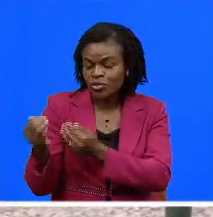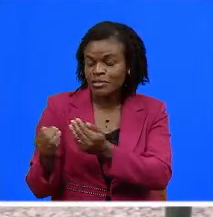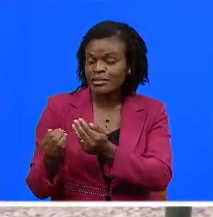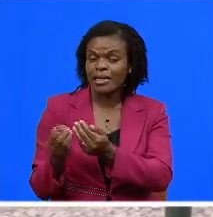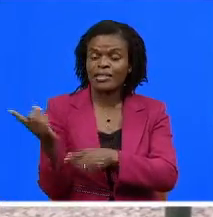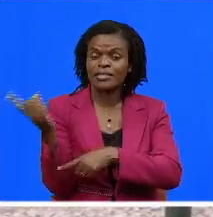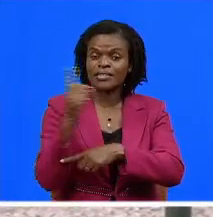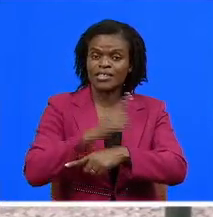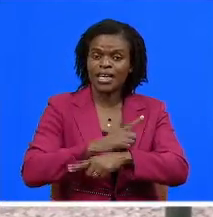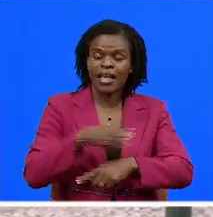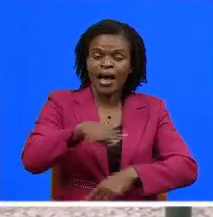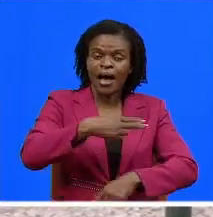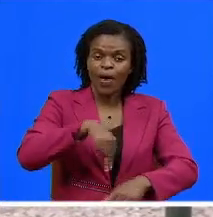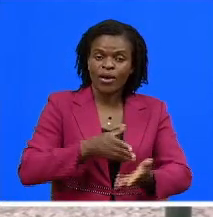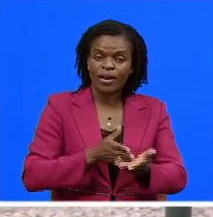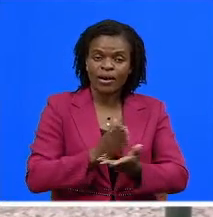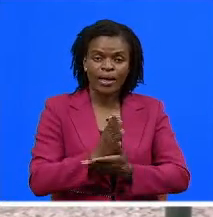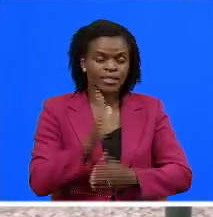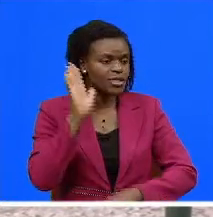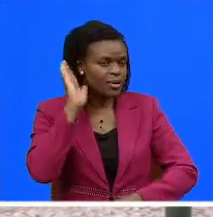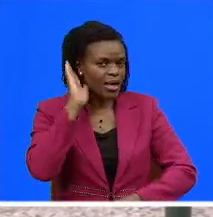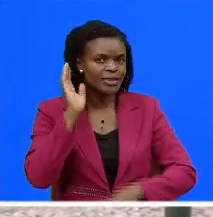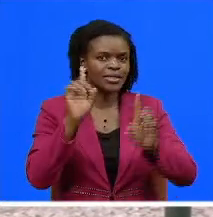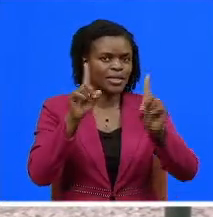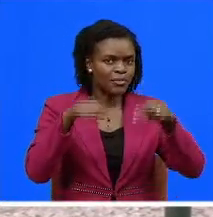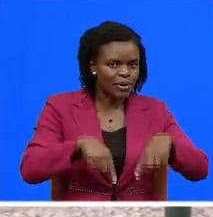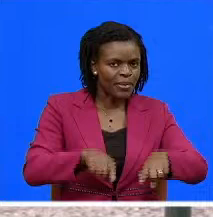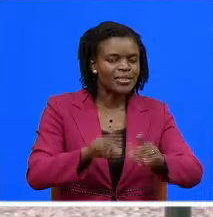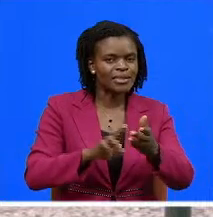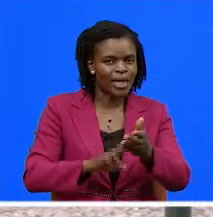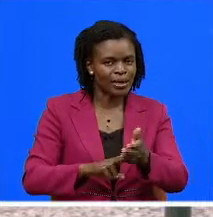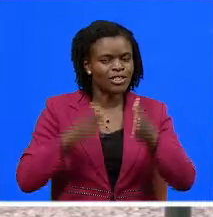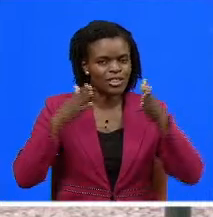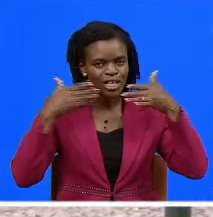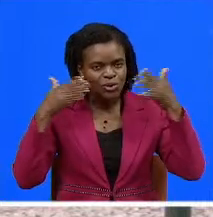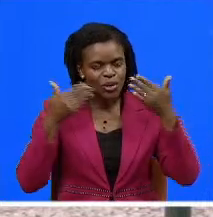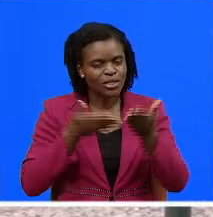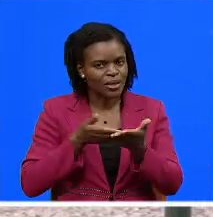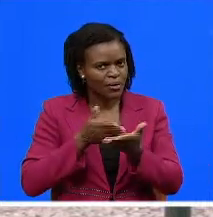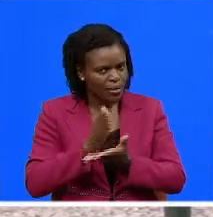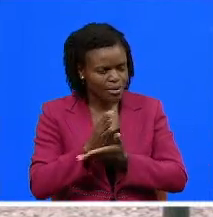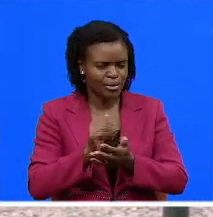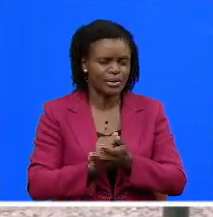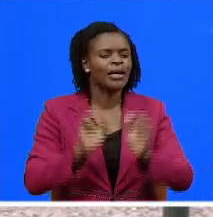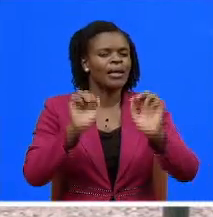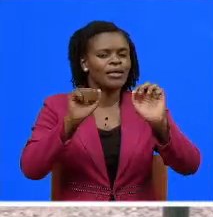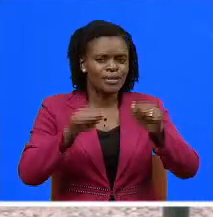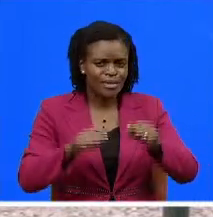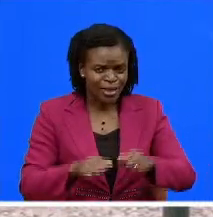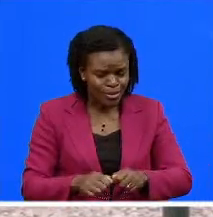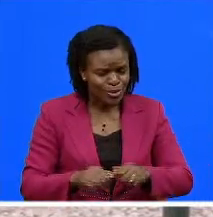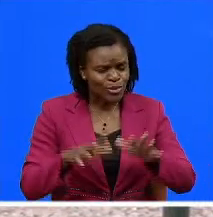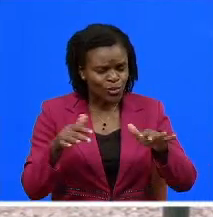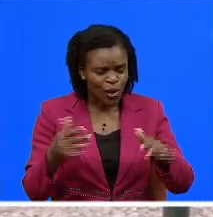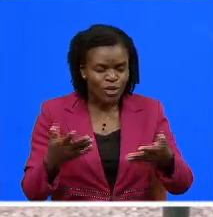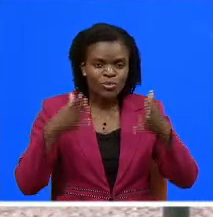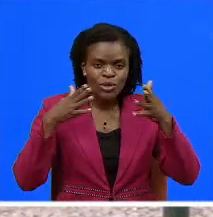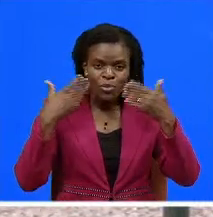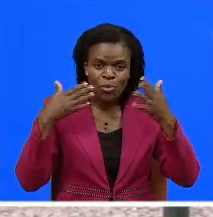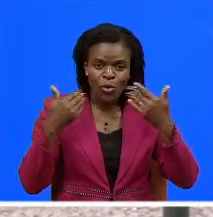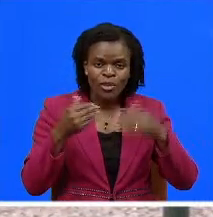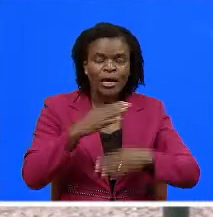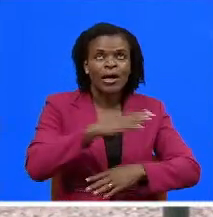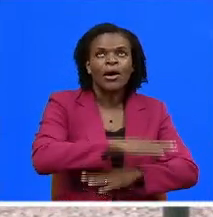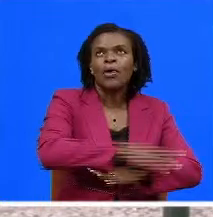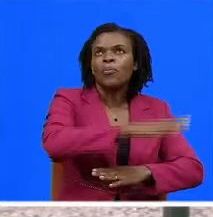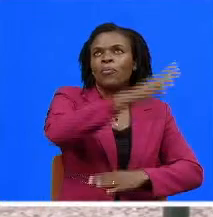rights must be implemented, and we must enjoy them. And one of the things that we are going to be enjoying is a whole day of